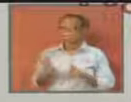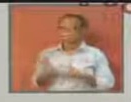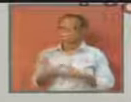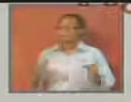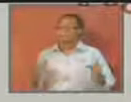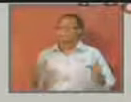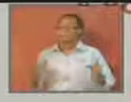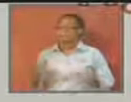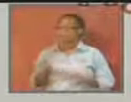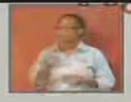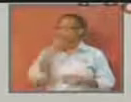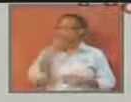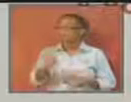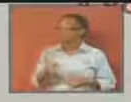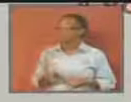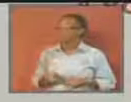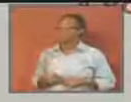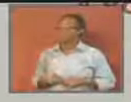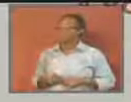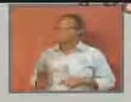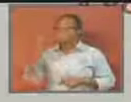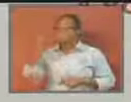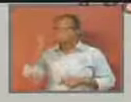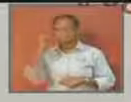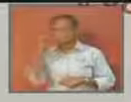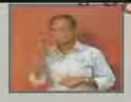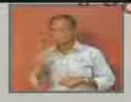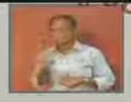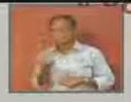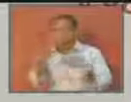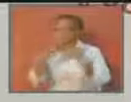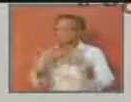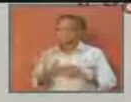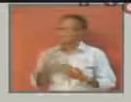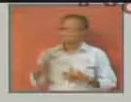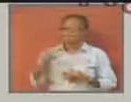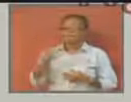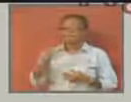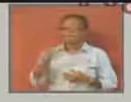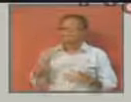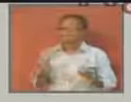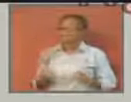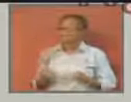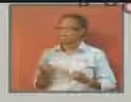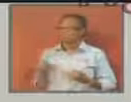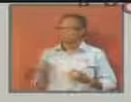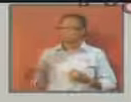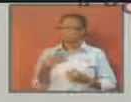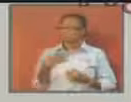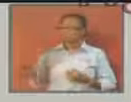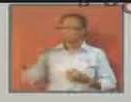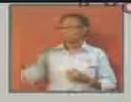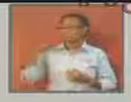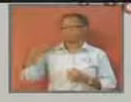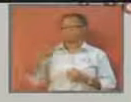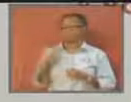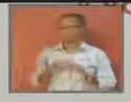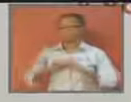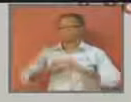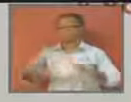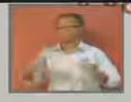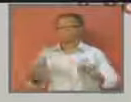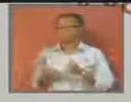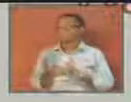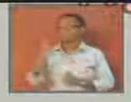is seemingly that the P1 has replaced other variants as the major variant of concern of the